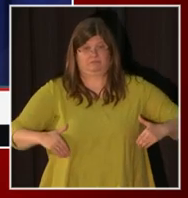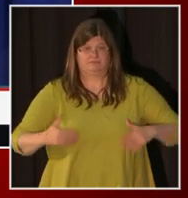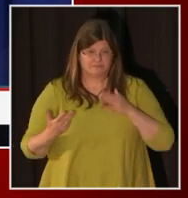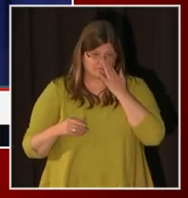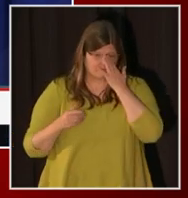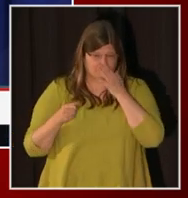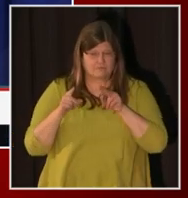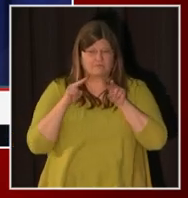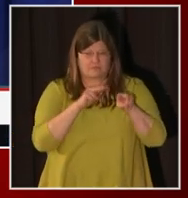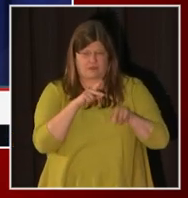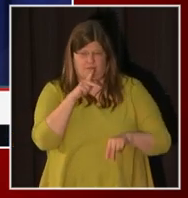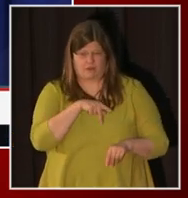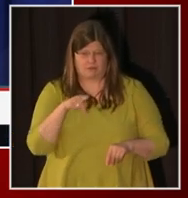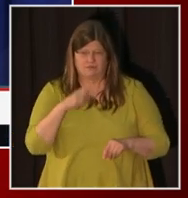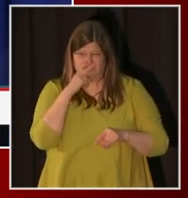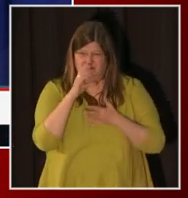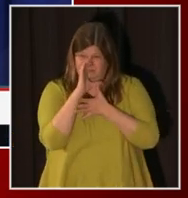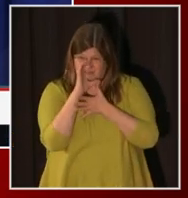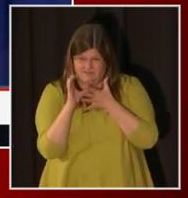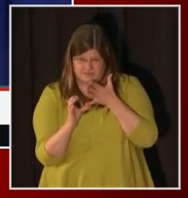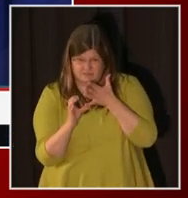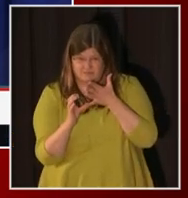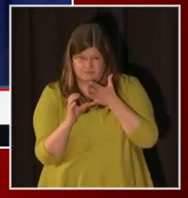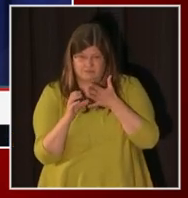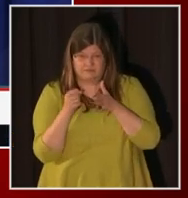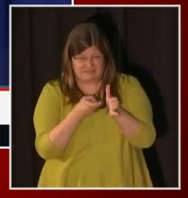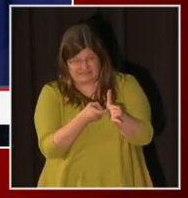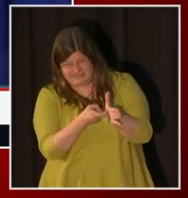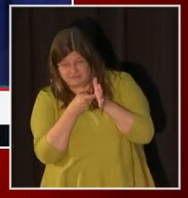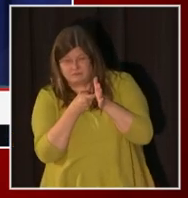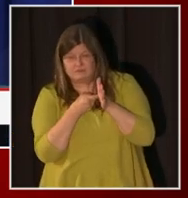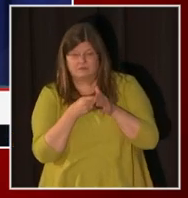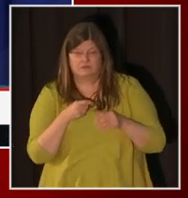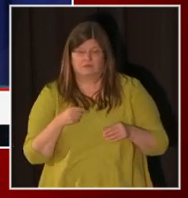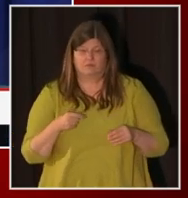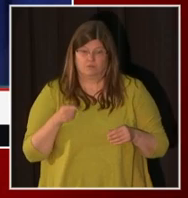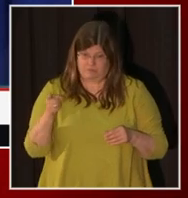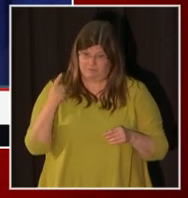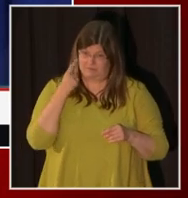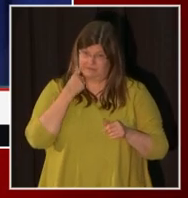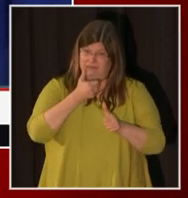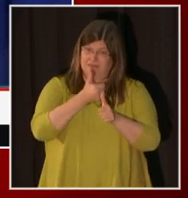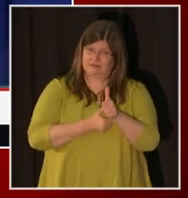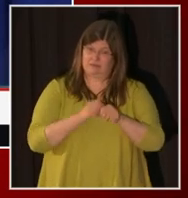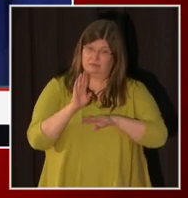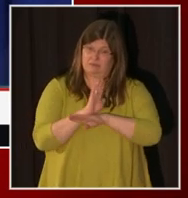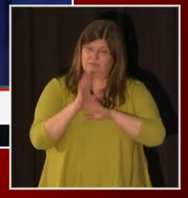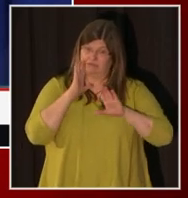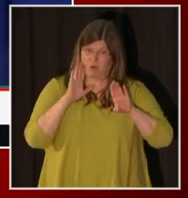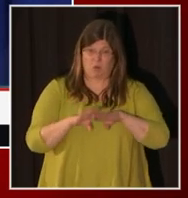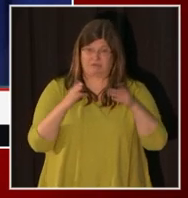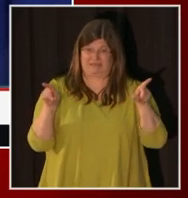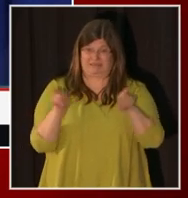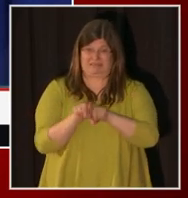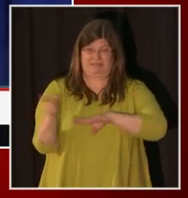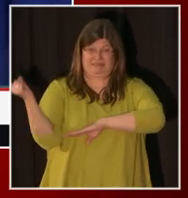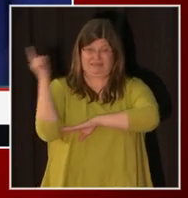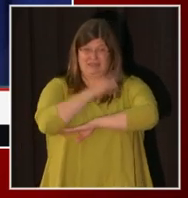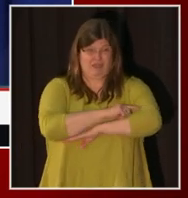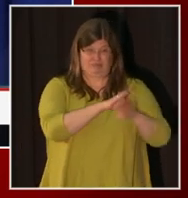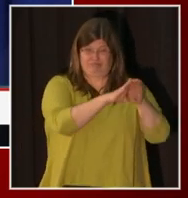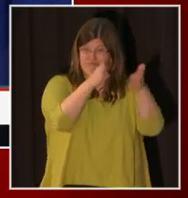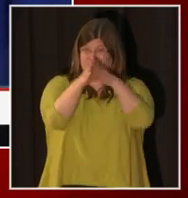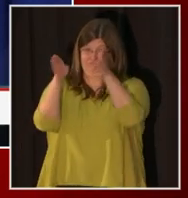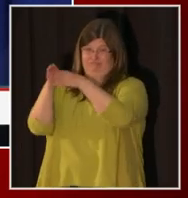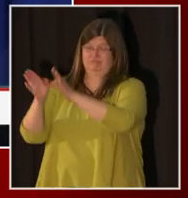that are needed to get there. And if your question is, do I think every business will open on the same day? While I don't want to